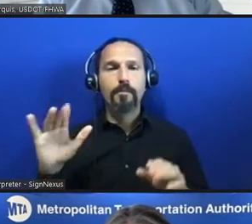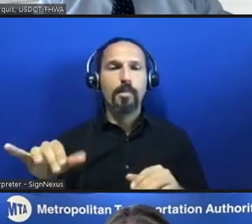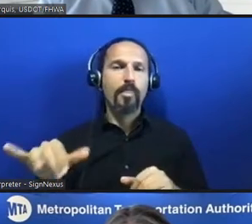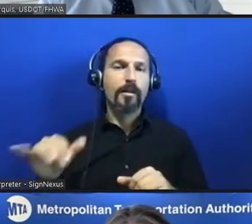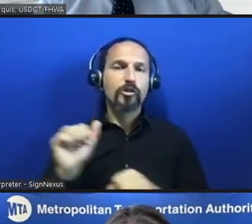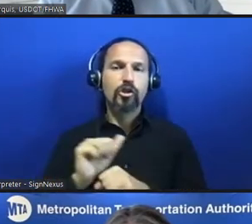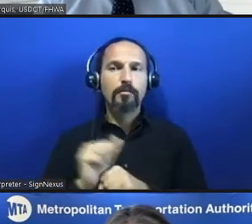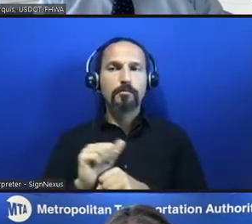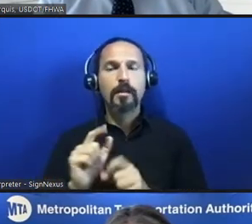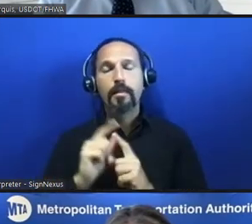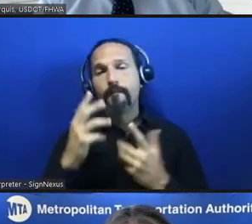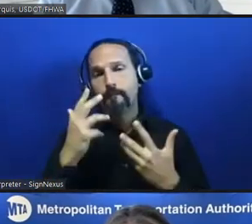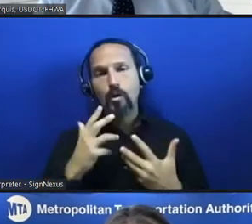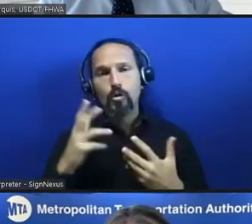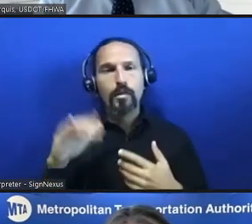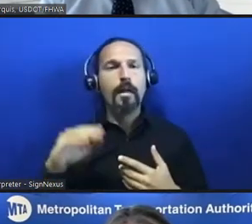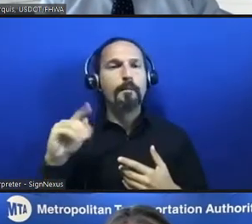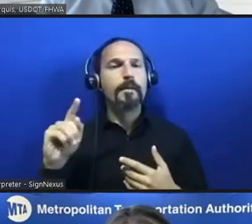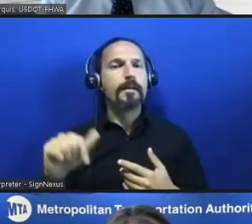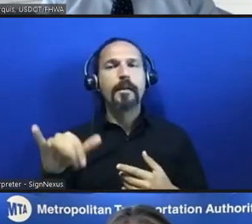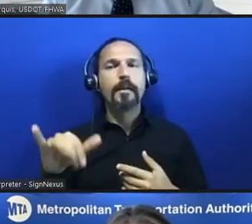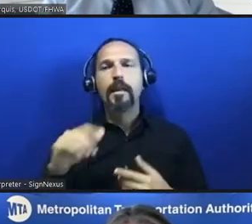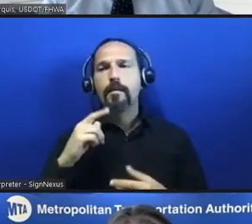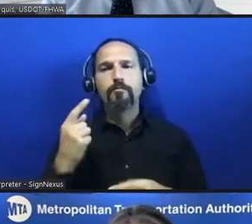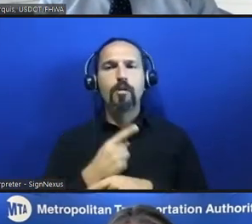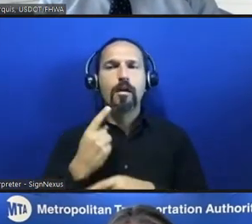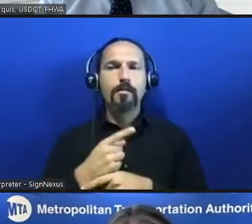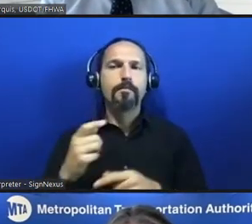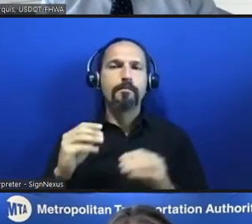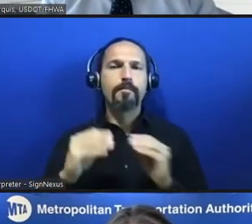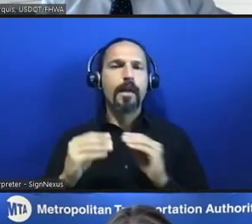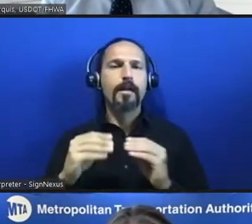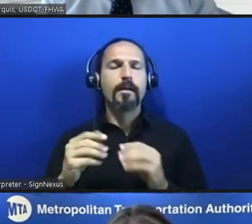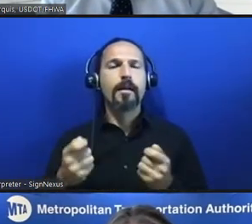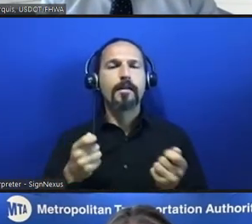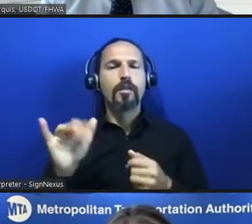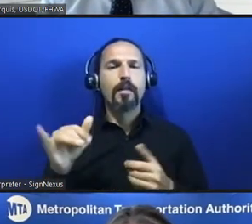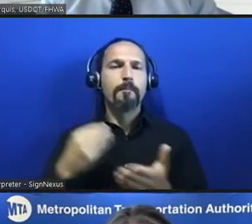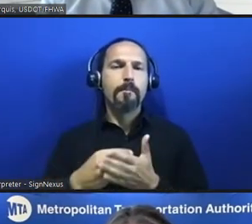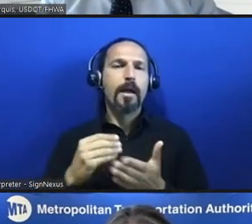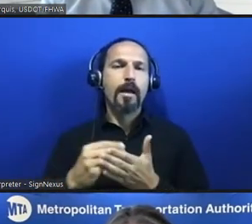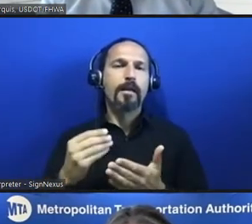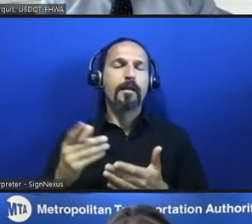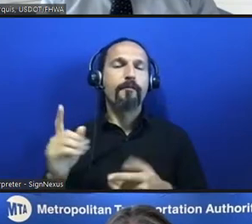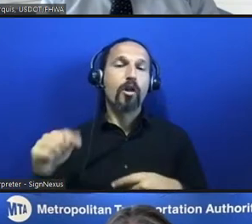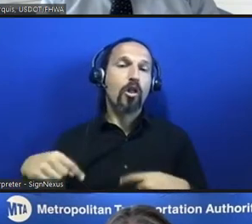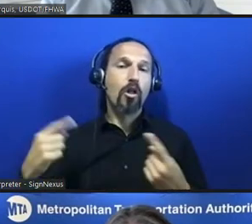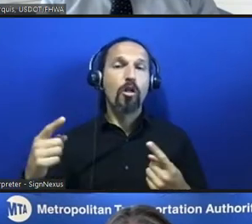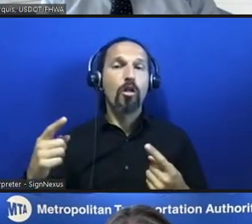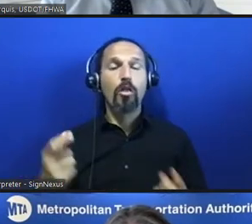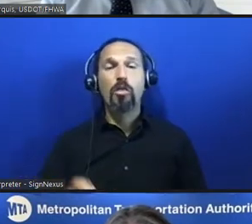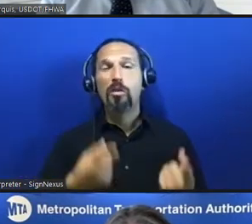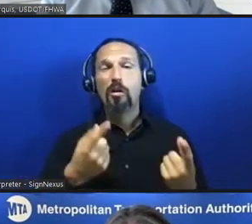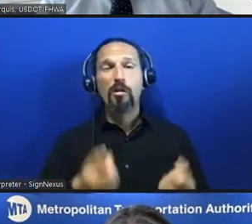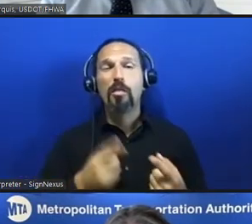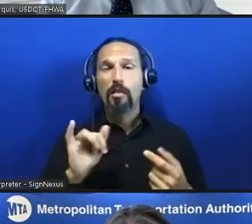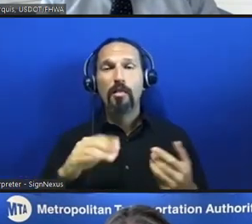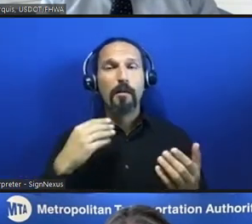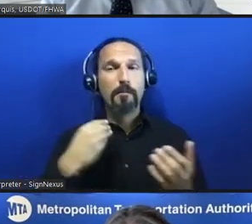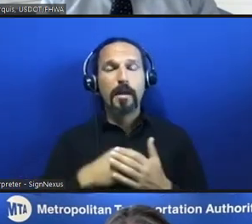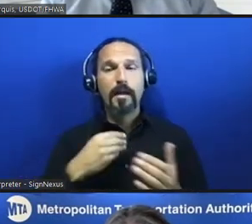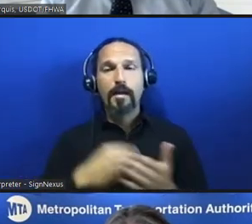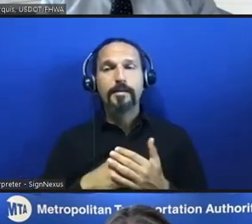unfortunately MTA has been mismatching their money for a very long time and um throwing money at this prom isn't going to